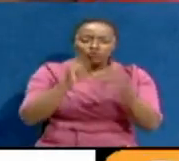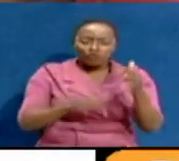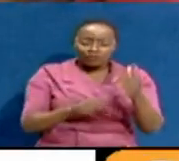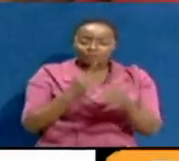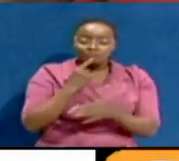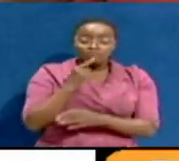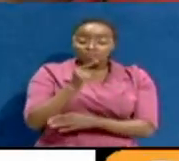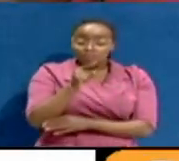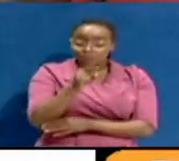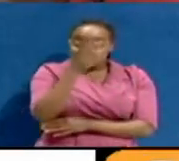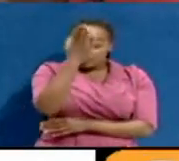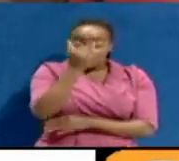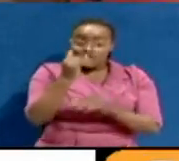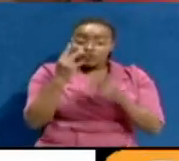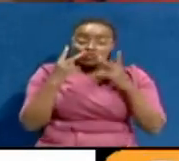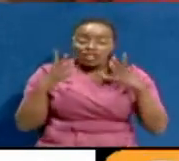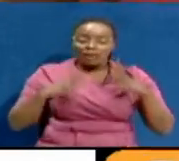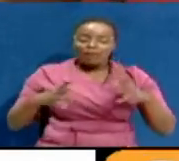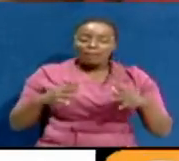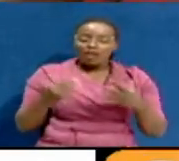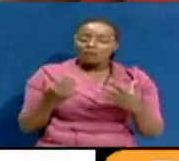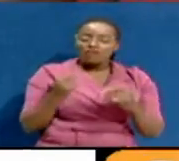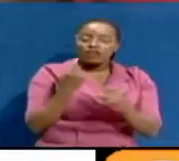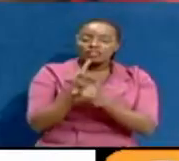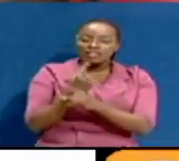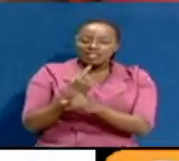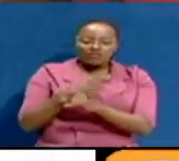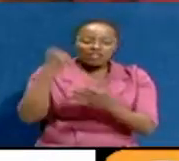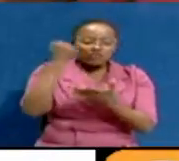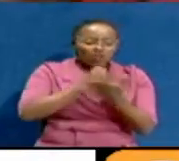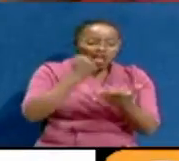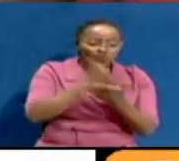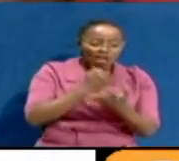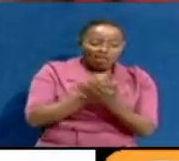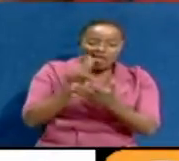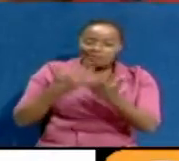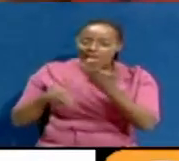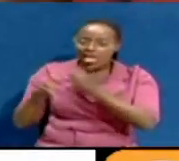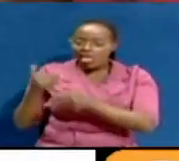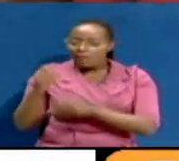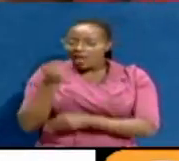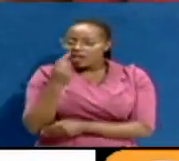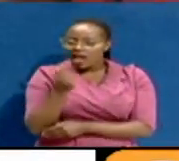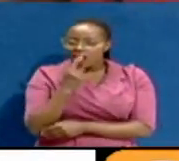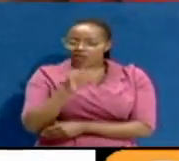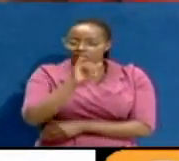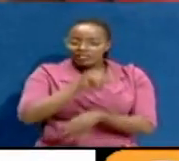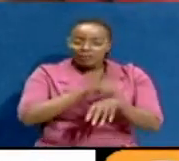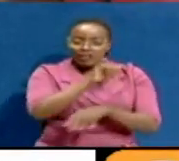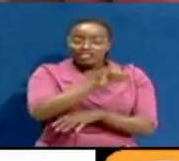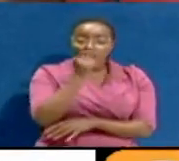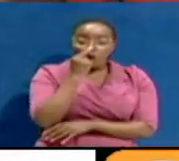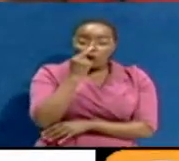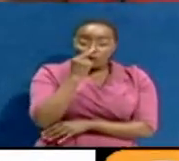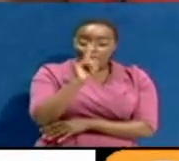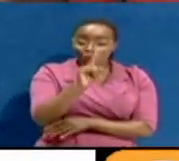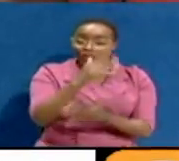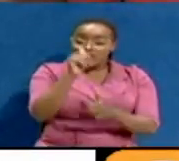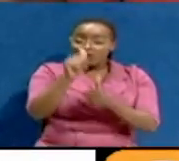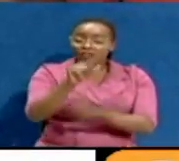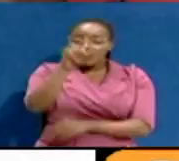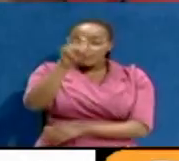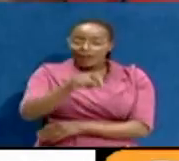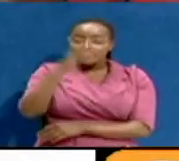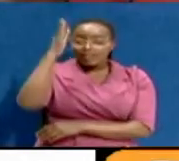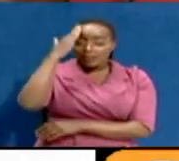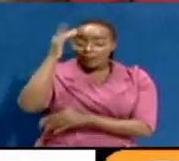say this because we've seen people take all manner of concoctions and buy all manner of medications at home. So one of the things we have